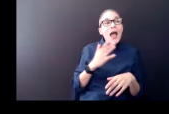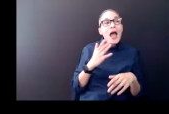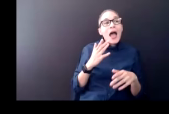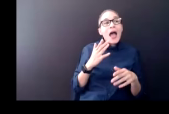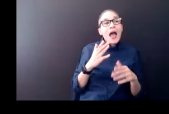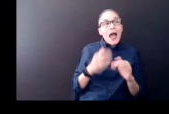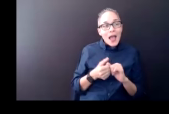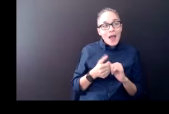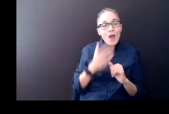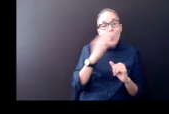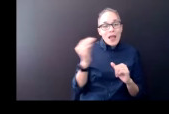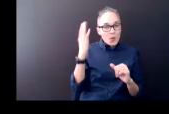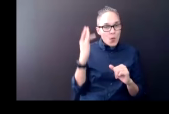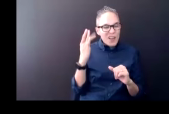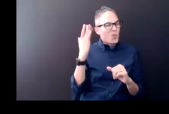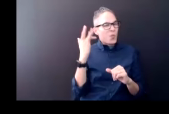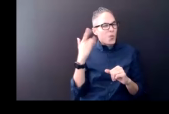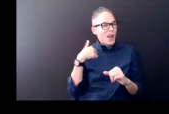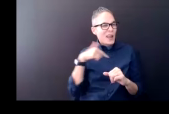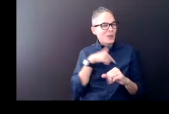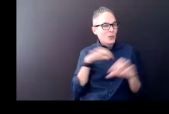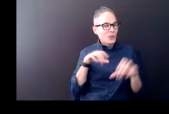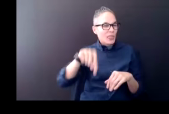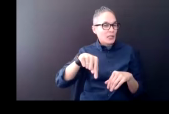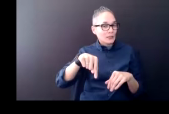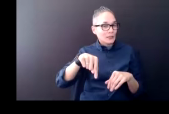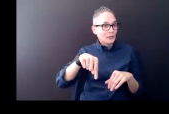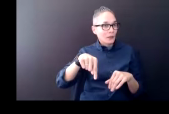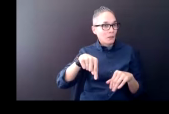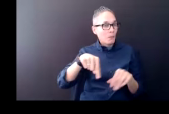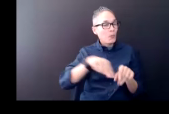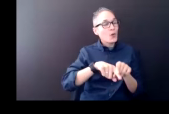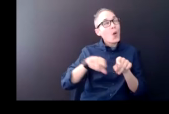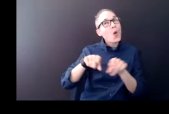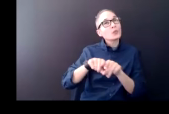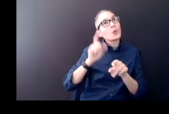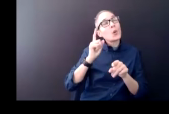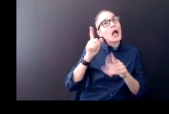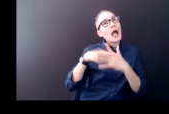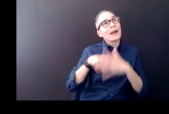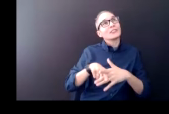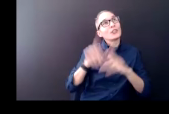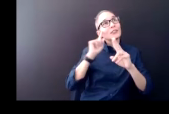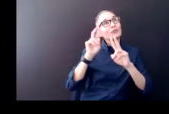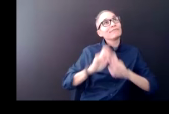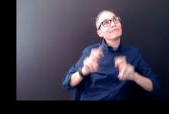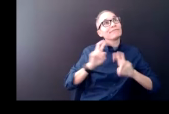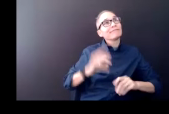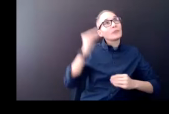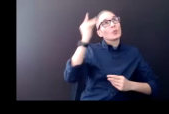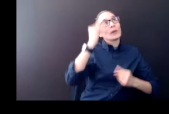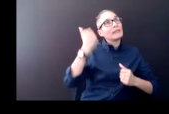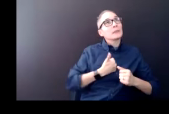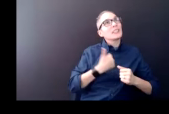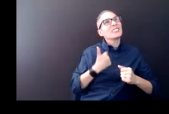how and why. Like why do we do this, right? But I also I sort of reflect on myself. And I think that like